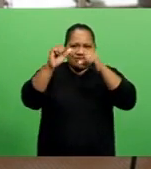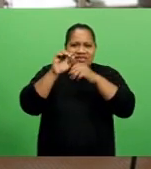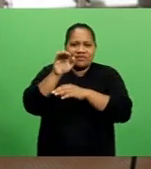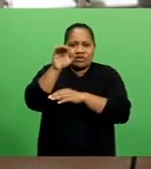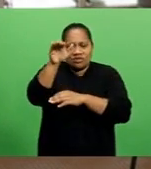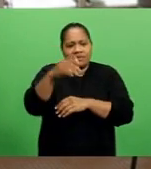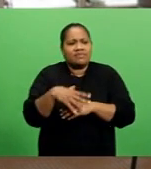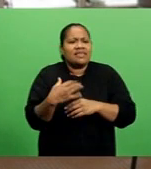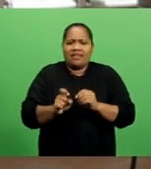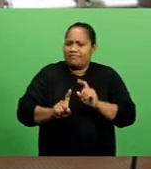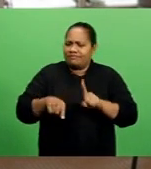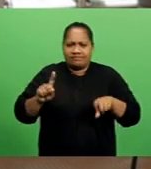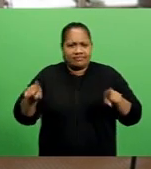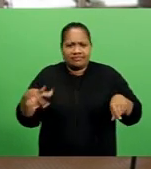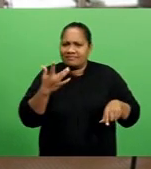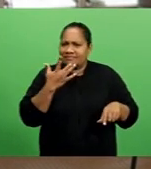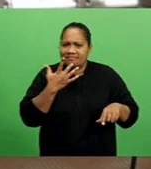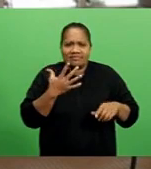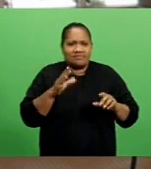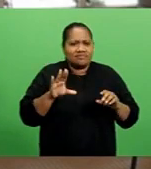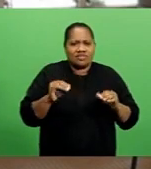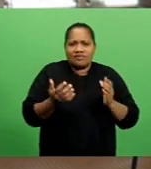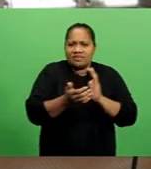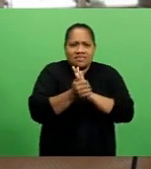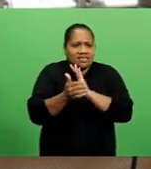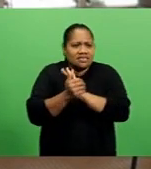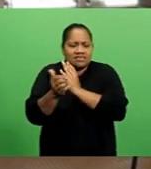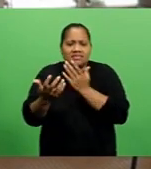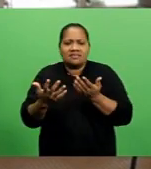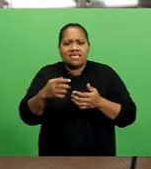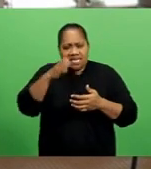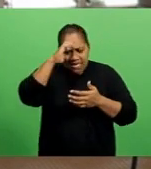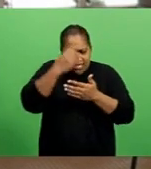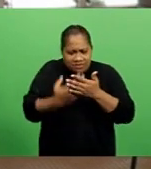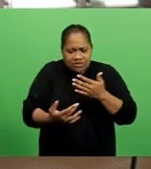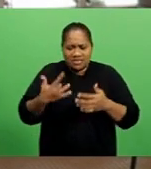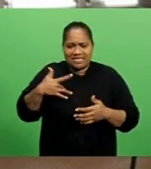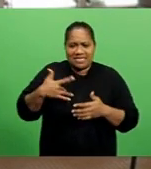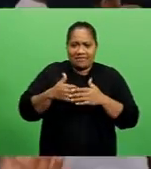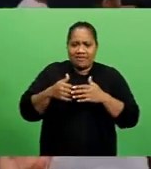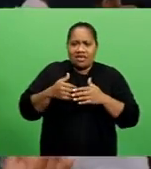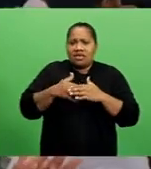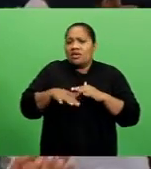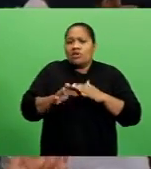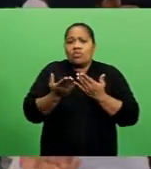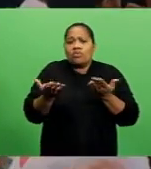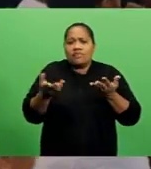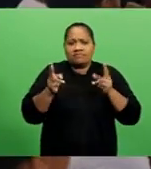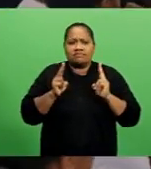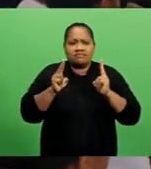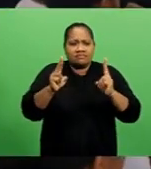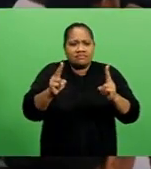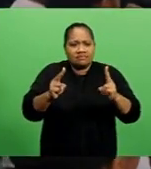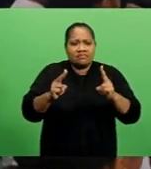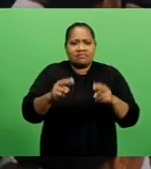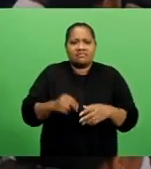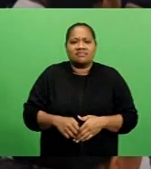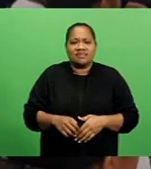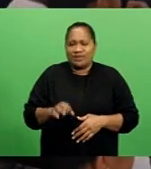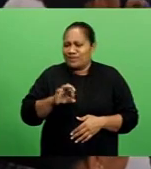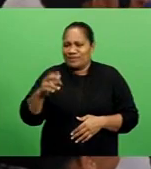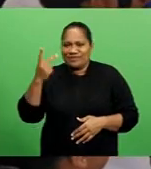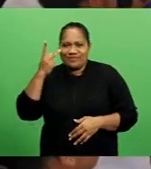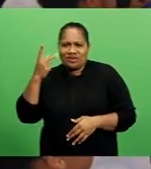different types of STEAM careers, having experience of living in a hostel away from parents before joining university. The U.S. Embassy